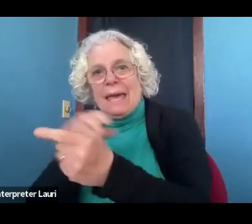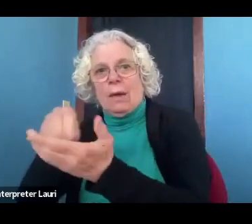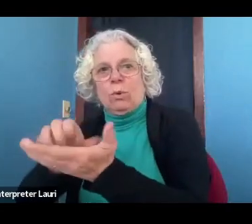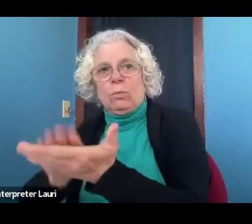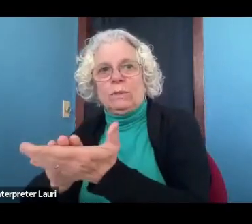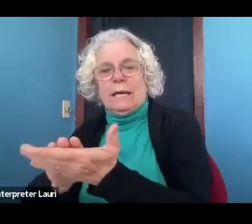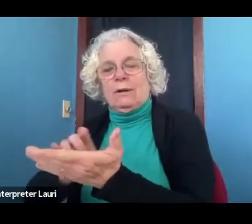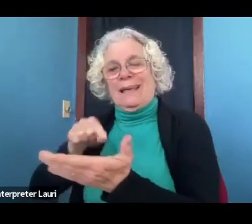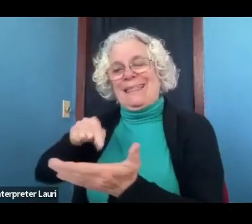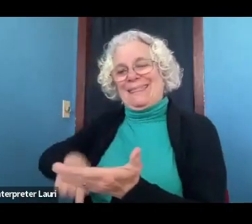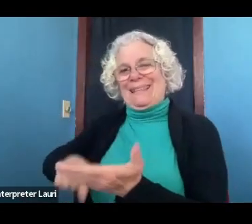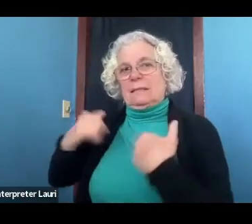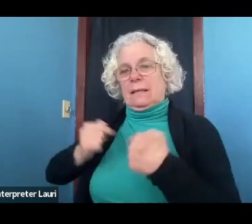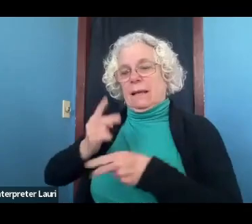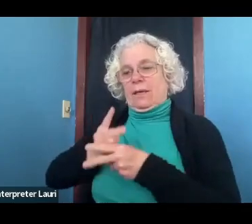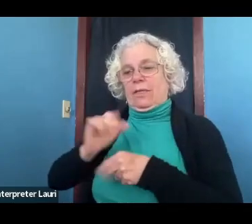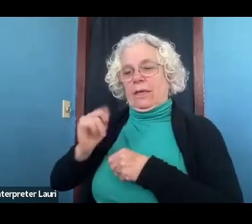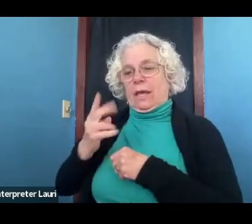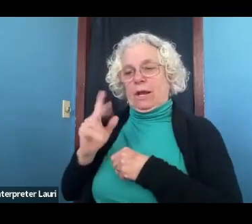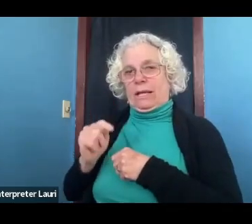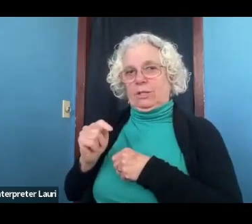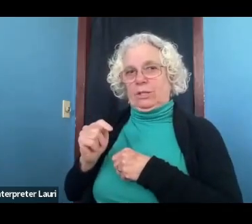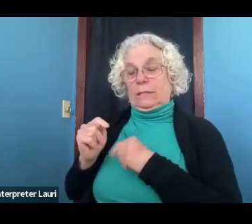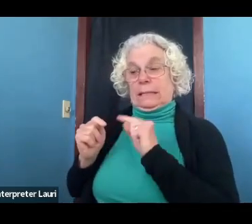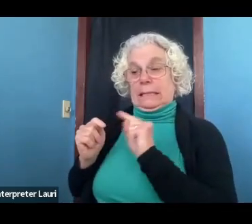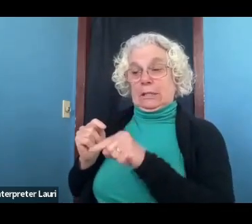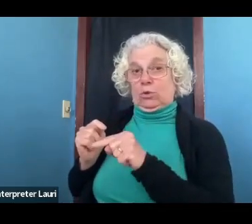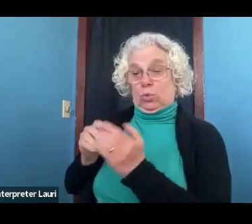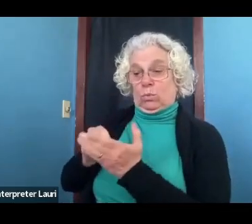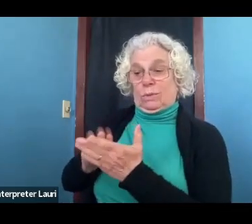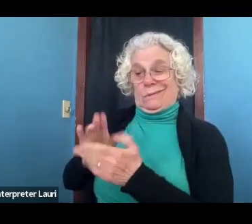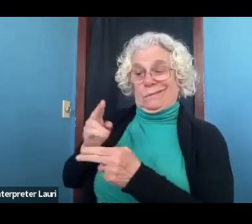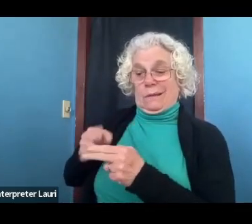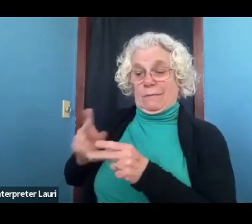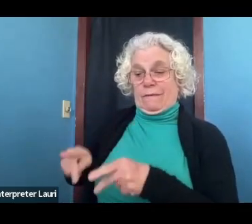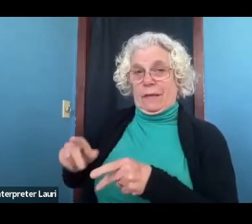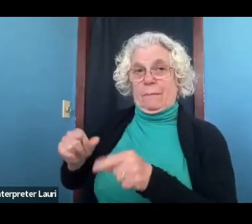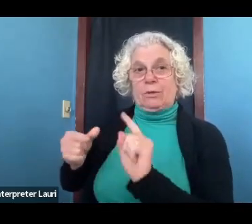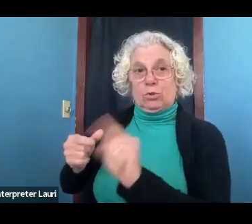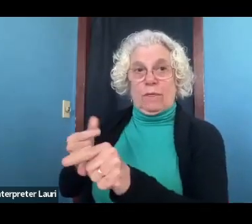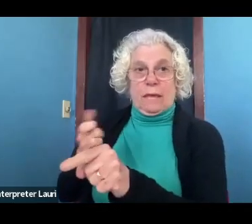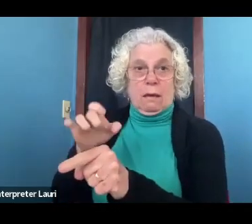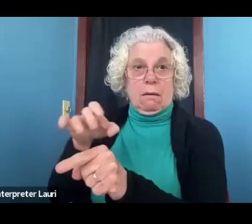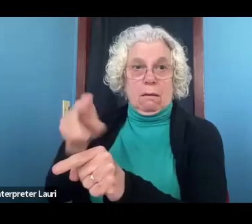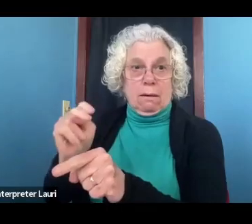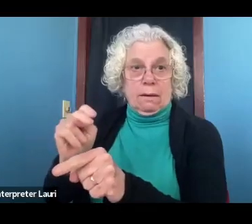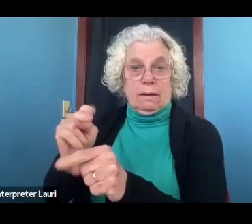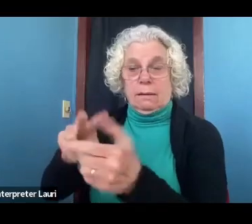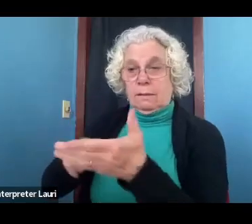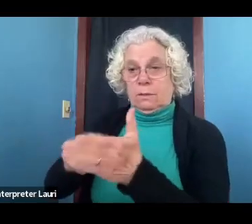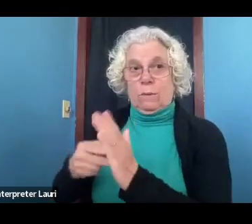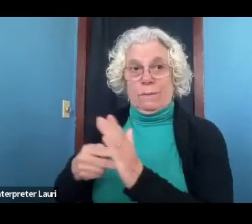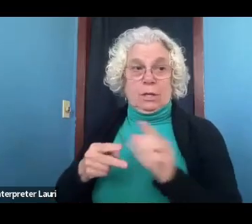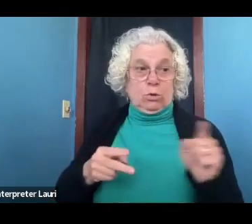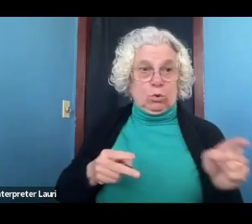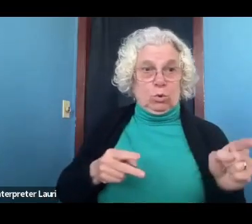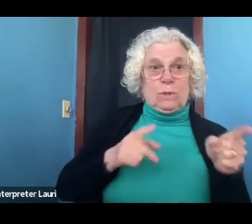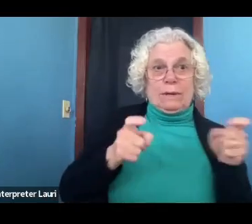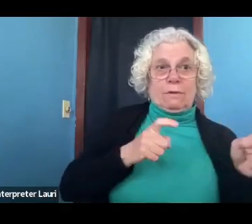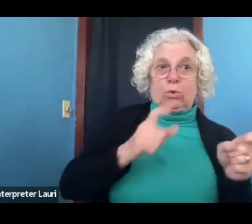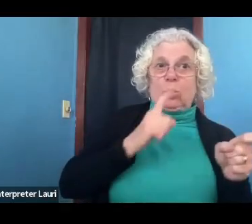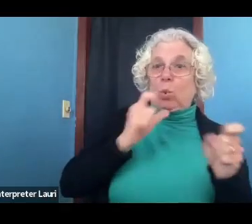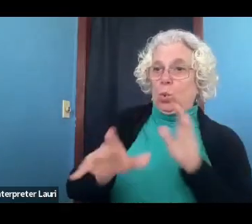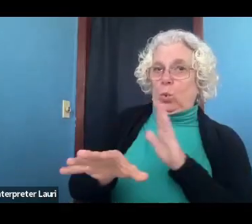guardian, because they presume you would have chosen that person to be the guardian. So that's another way to keep as much control as